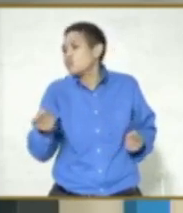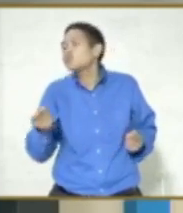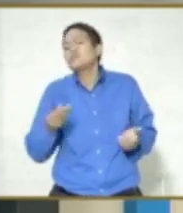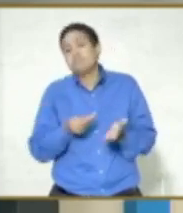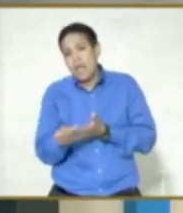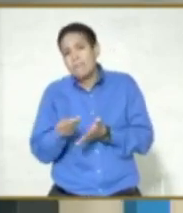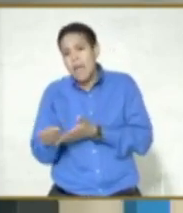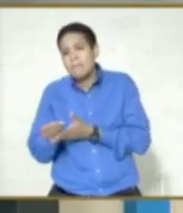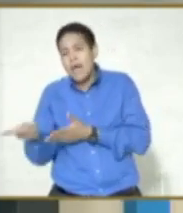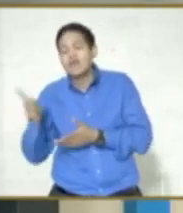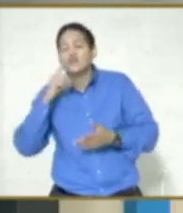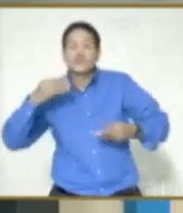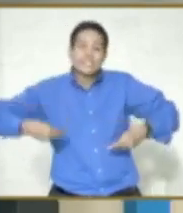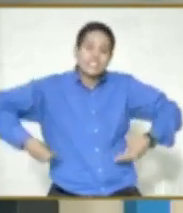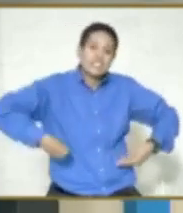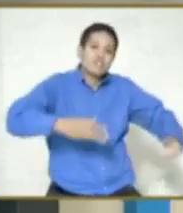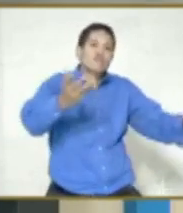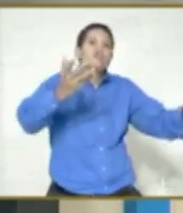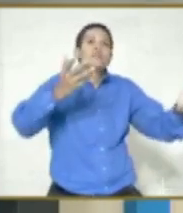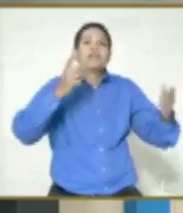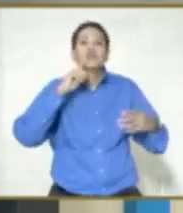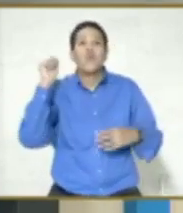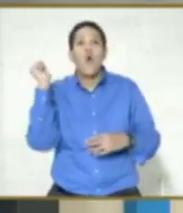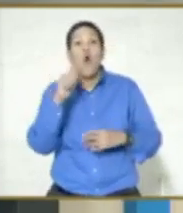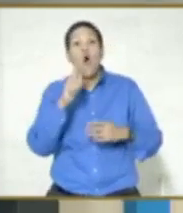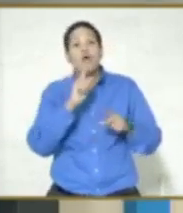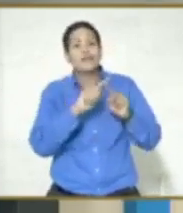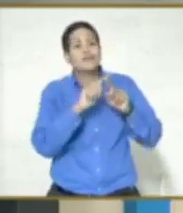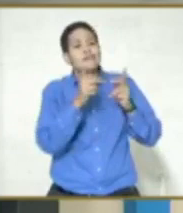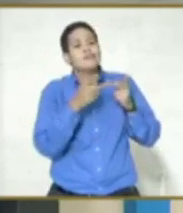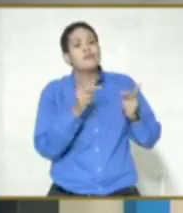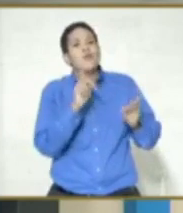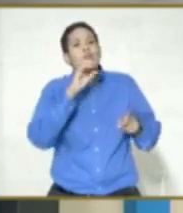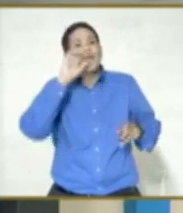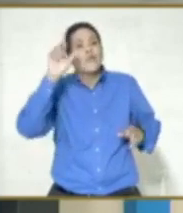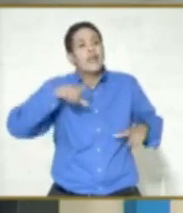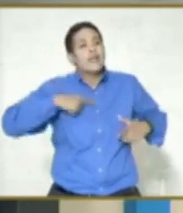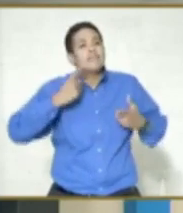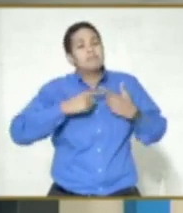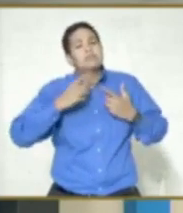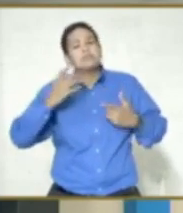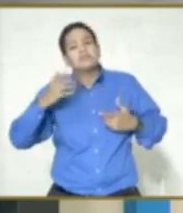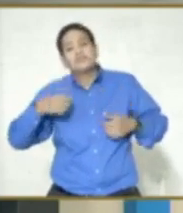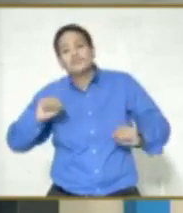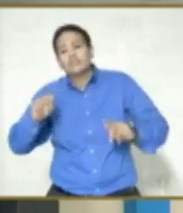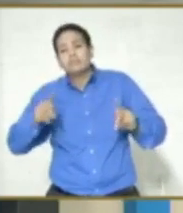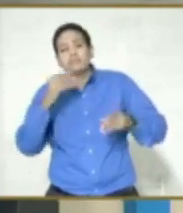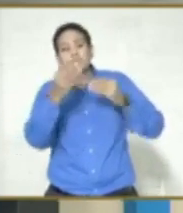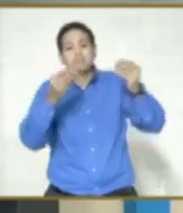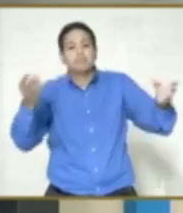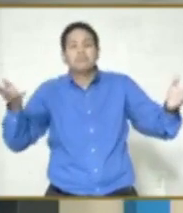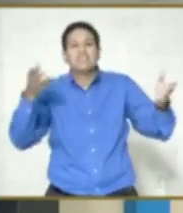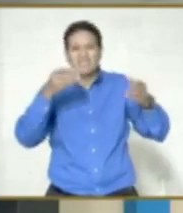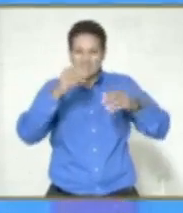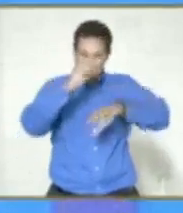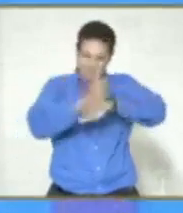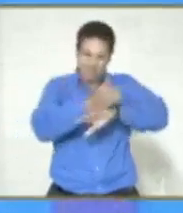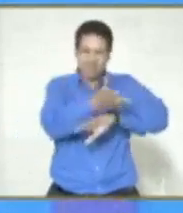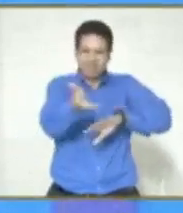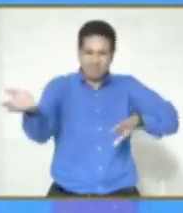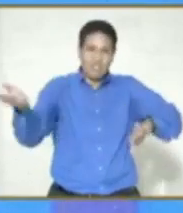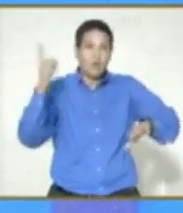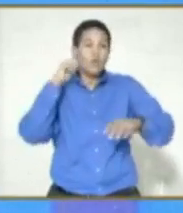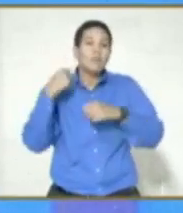to be distributed to all the infirmaries across the country in a couple of days' time. I'll be making